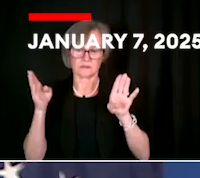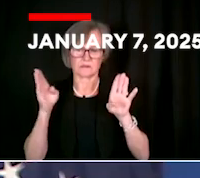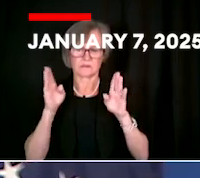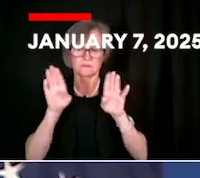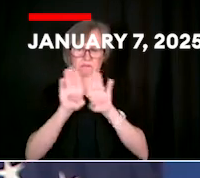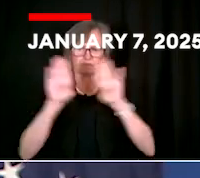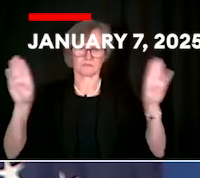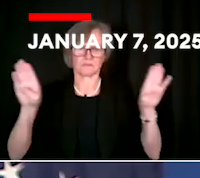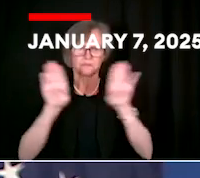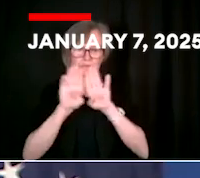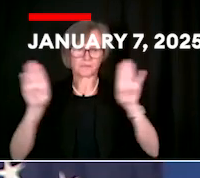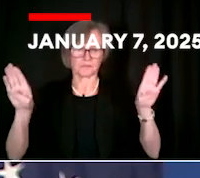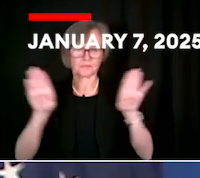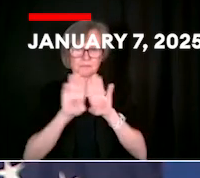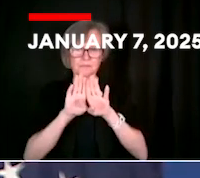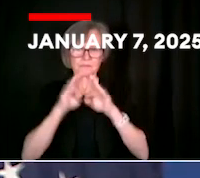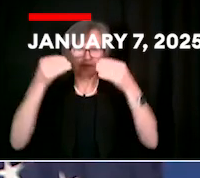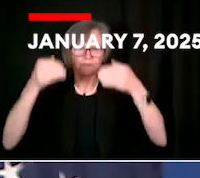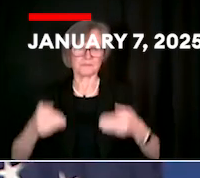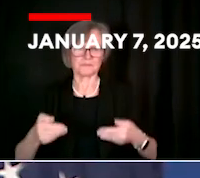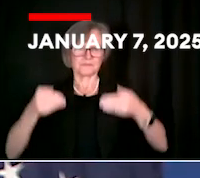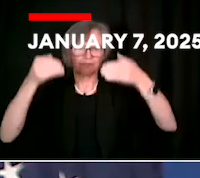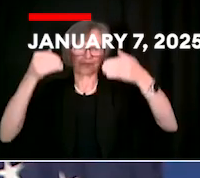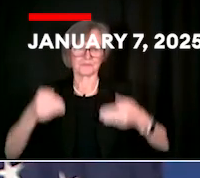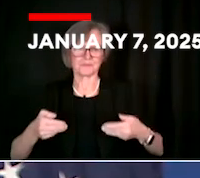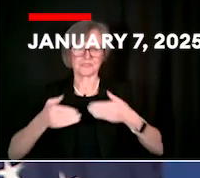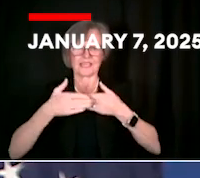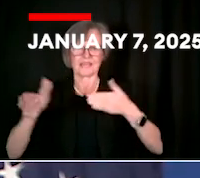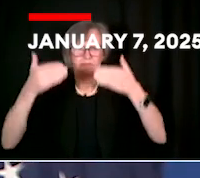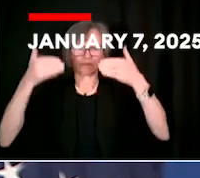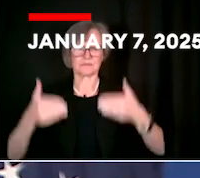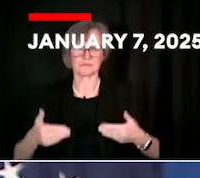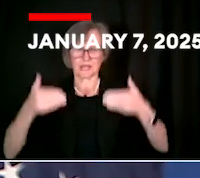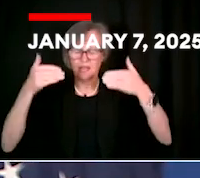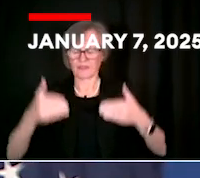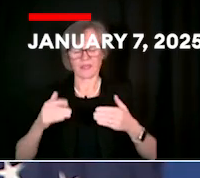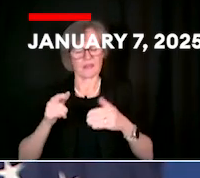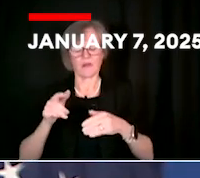the movable gates where the doors are, I think is long overdue.